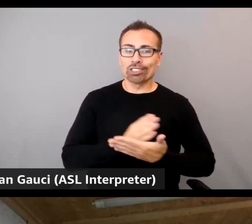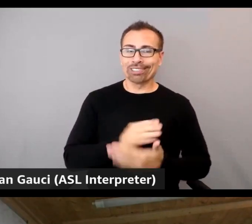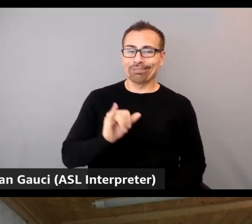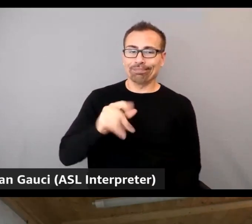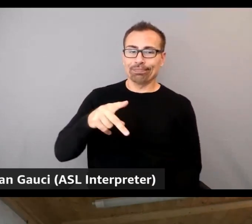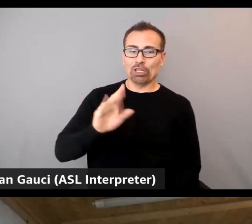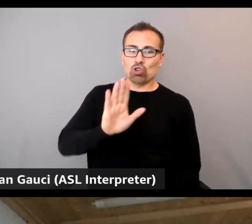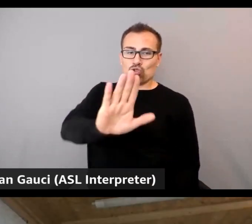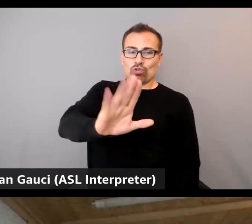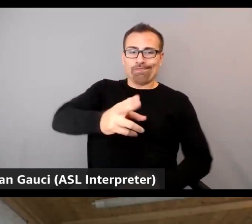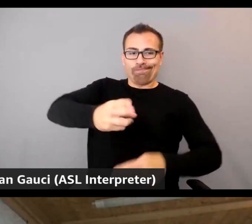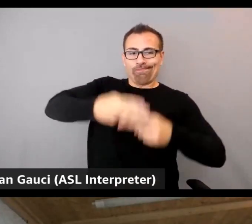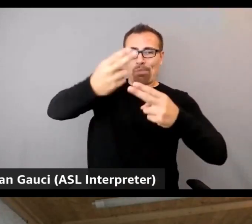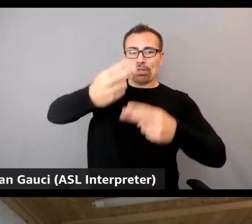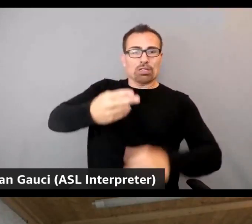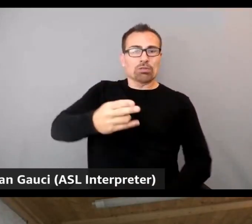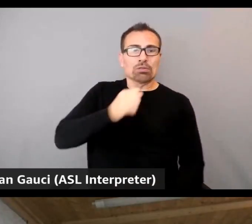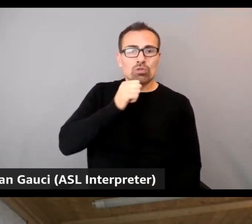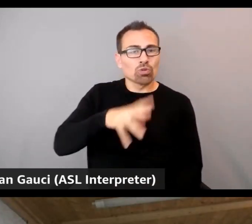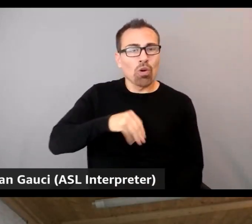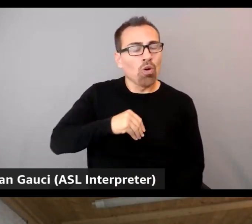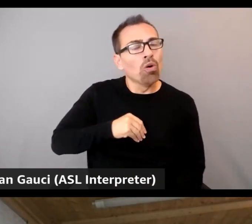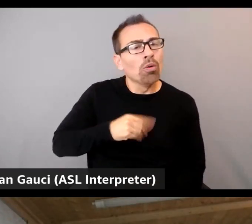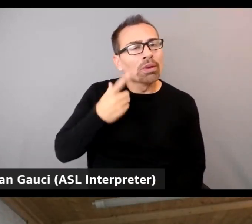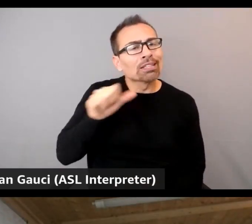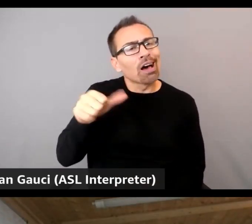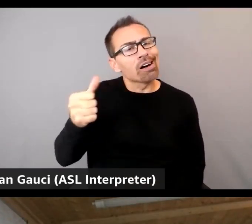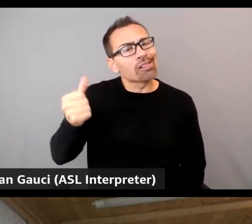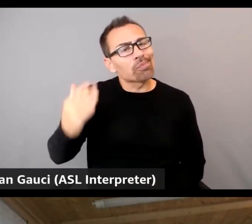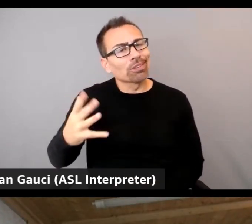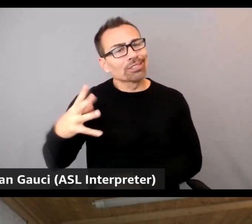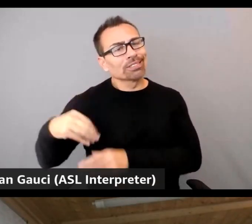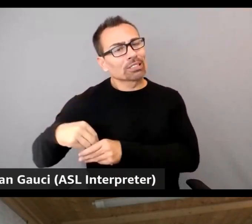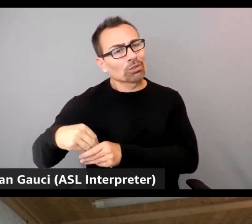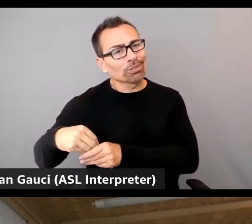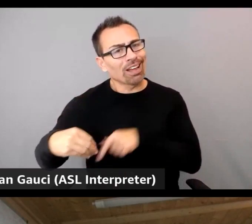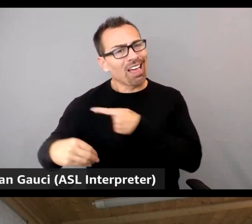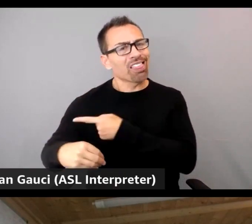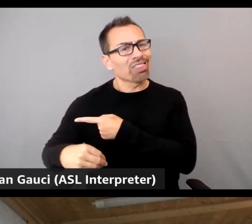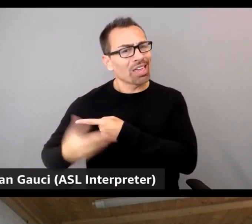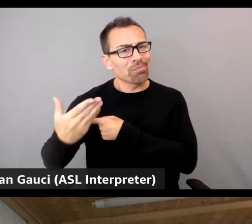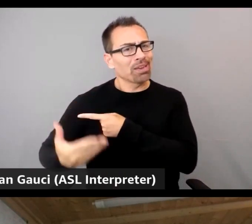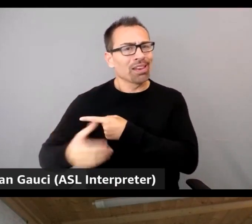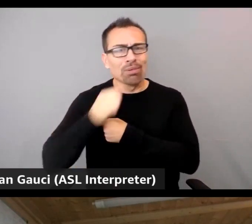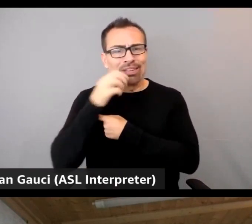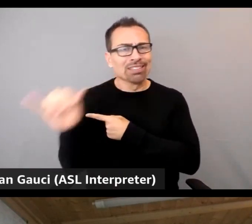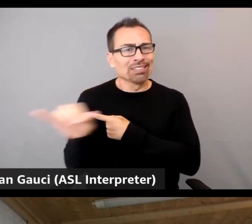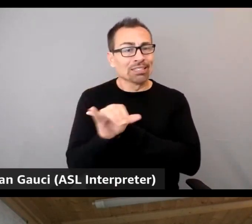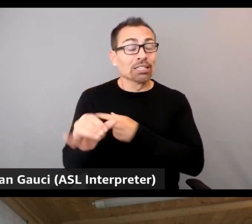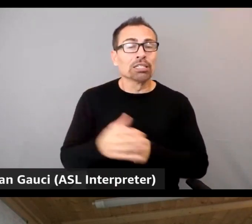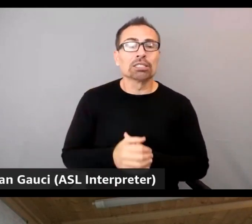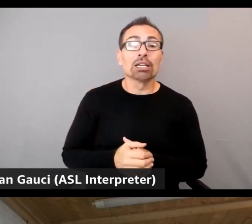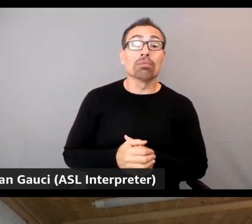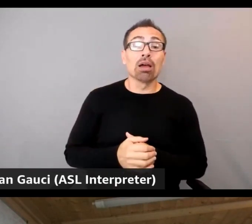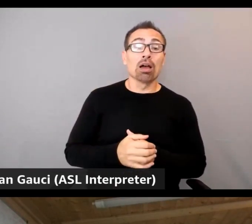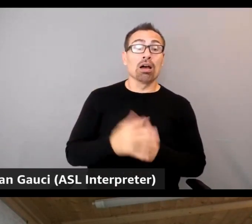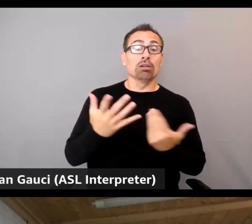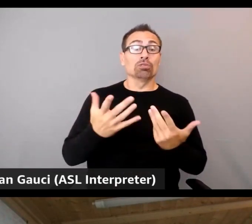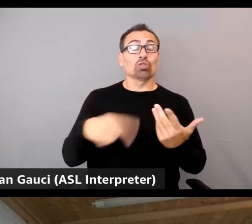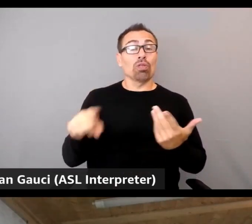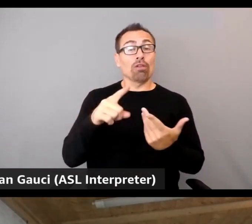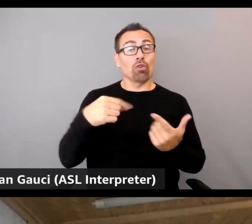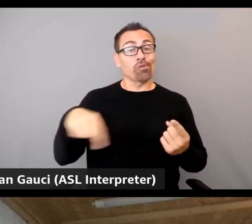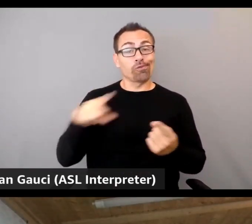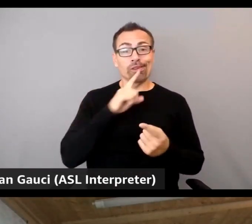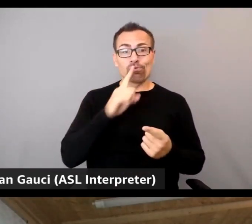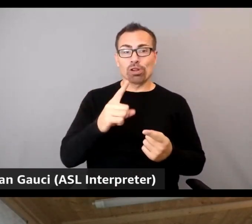reputation because it could be at the whim of another sender. Right. So therefore, to organizations that really are brand aware, like, and you got to want to protect